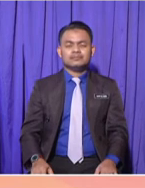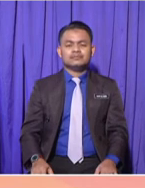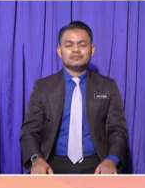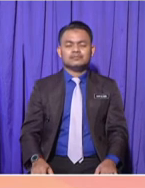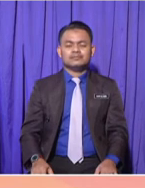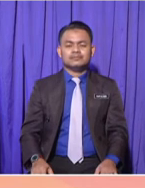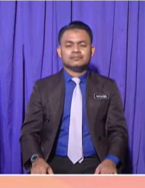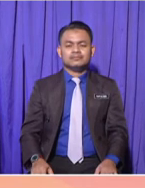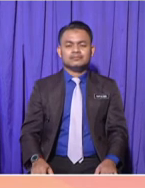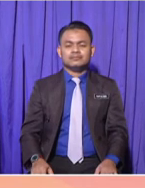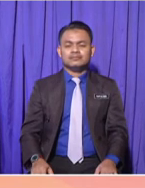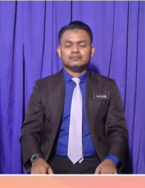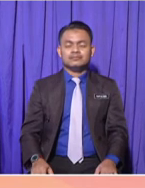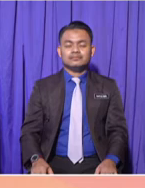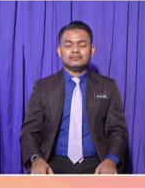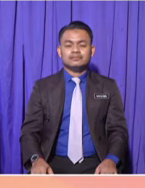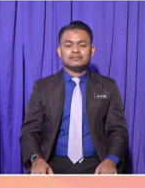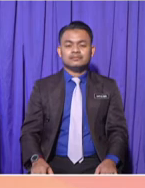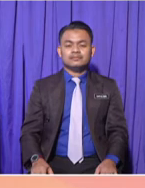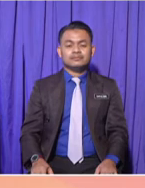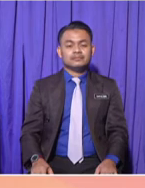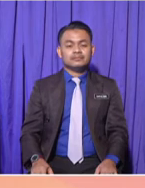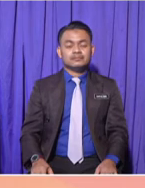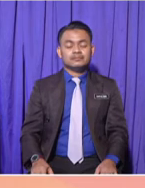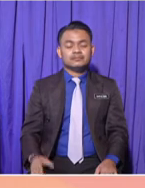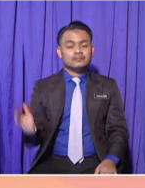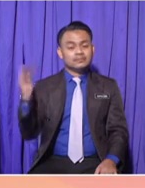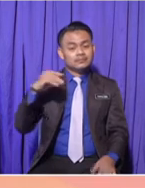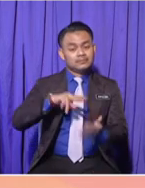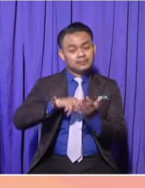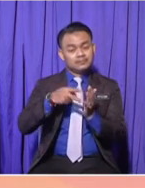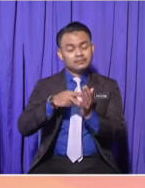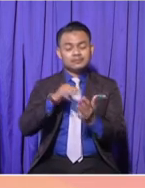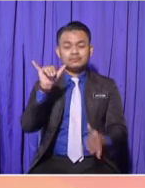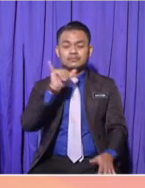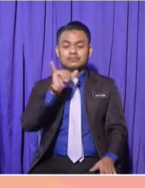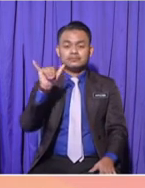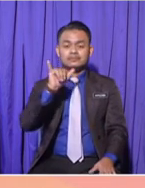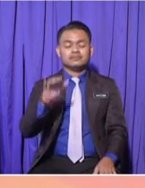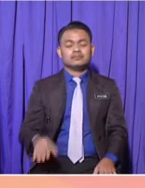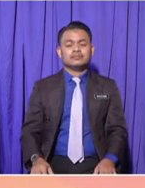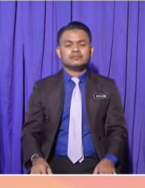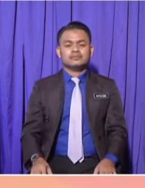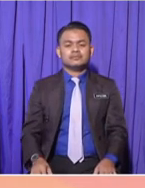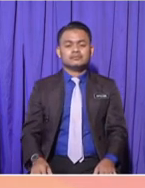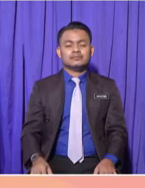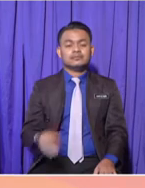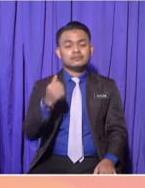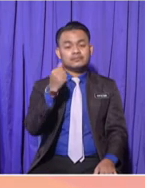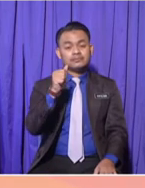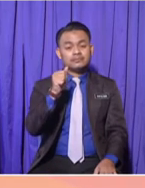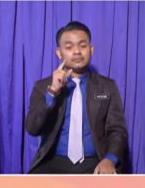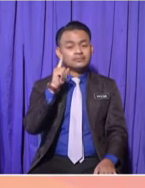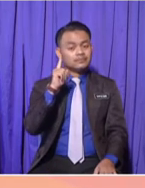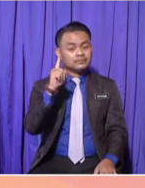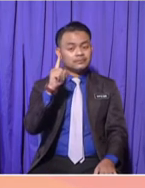many ones will make a 10? Let's count them all together. 10